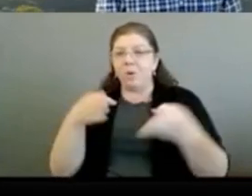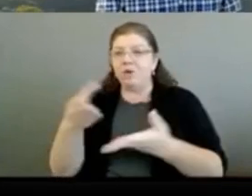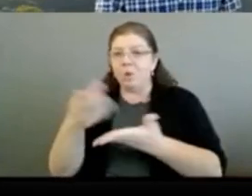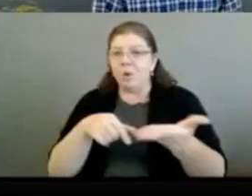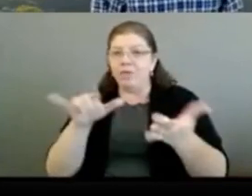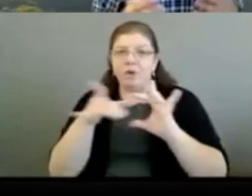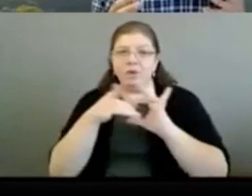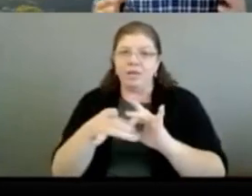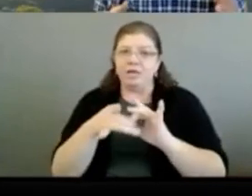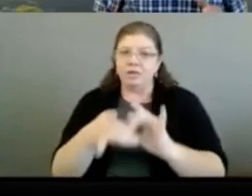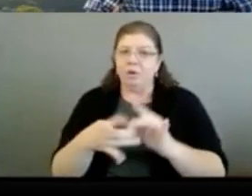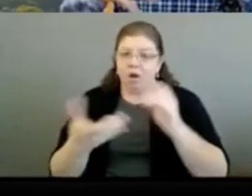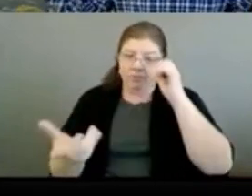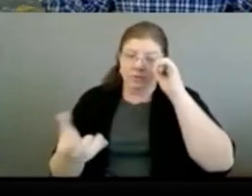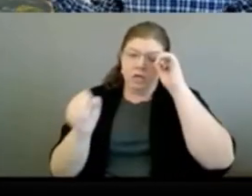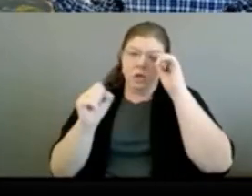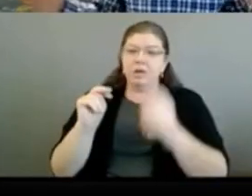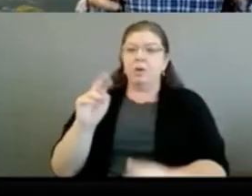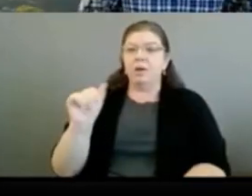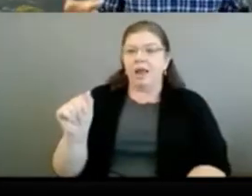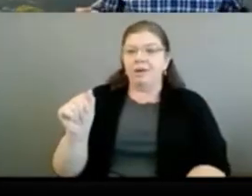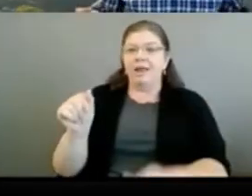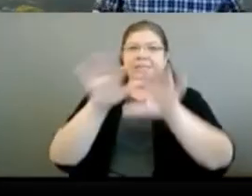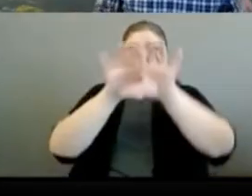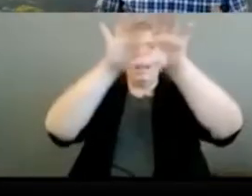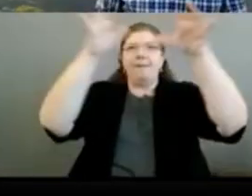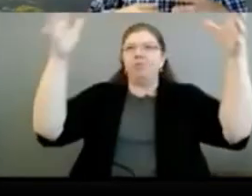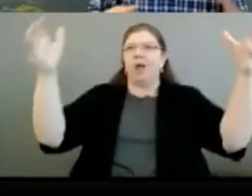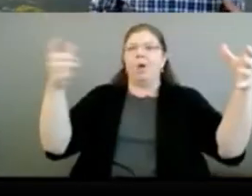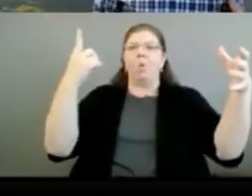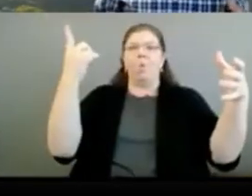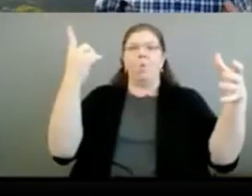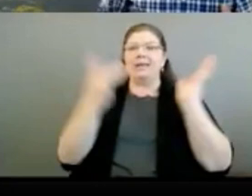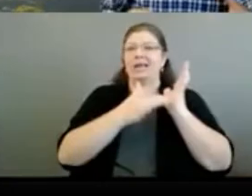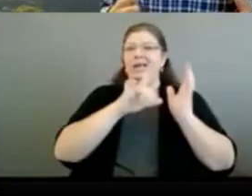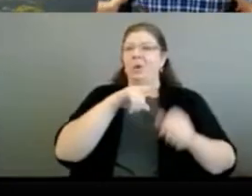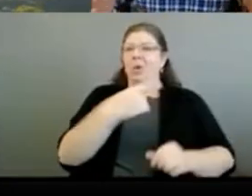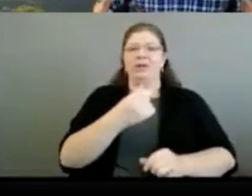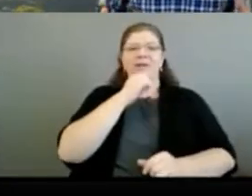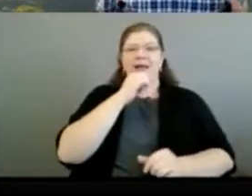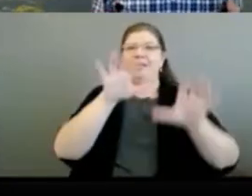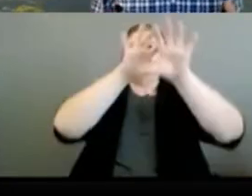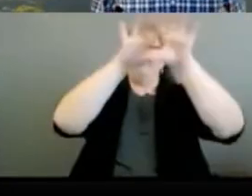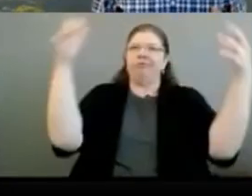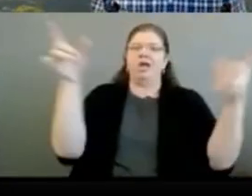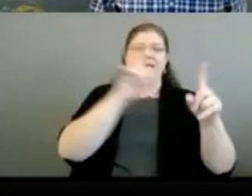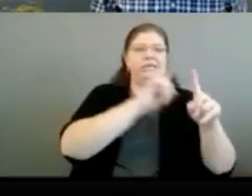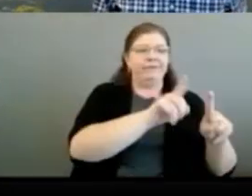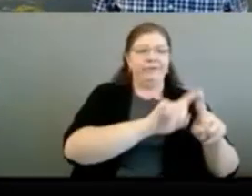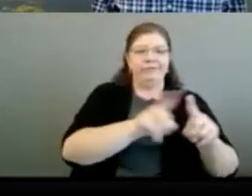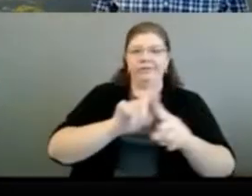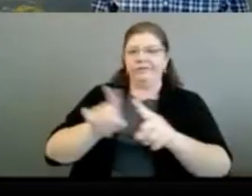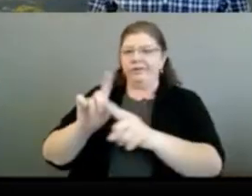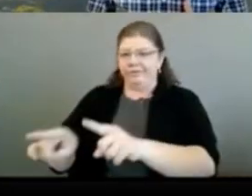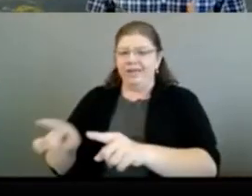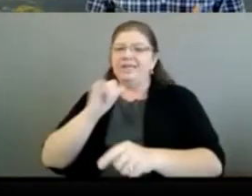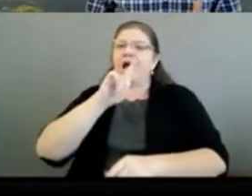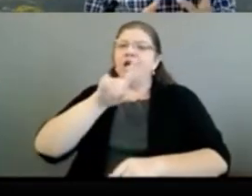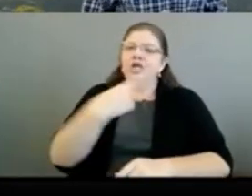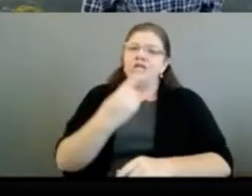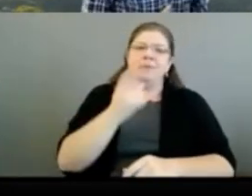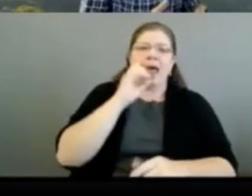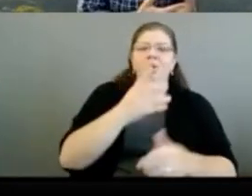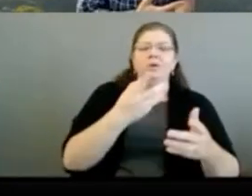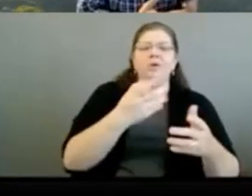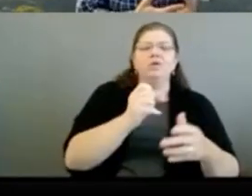are. Social network analysis is an umbrella. There's not one technique, and it's certainly not just about creating pretty sociograms, although those are great. And what technique